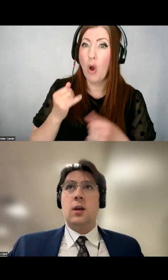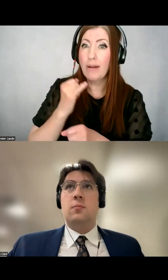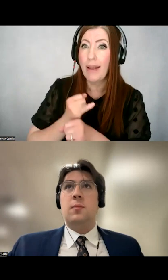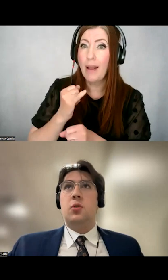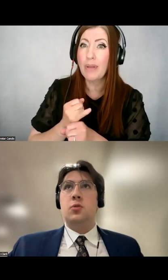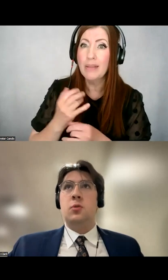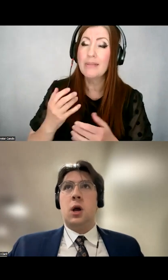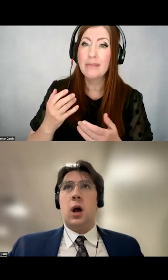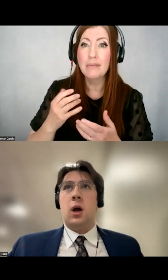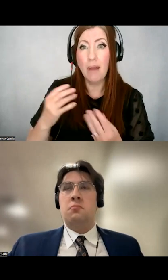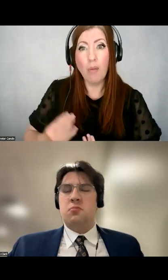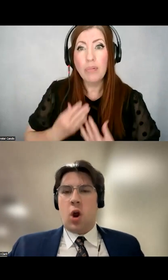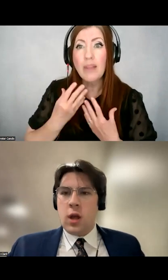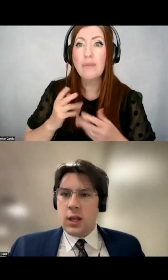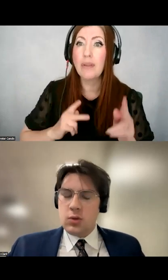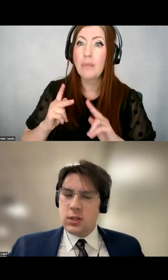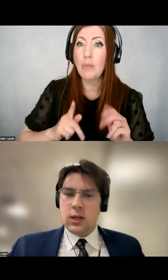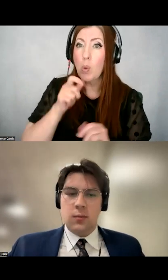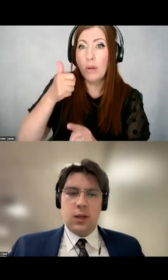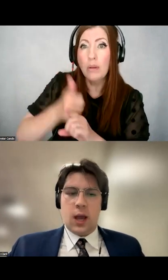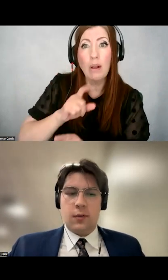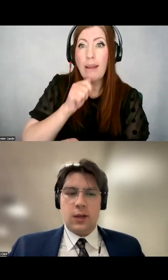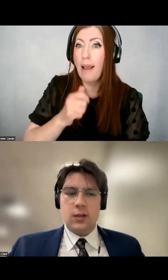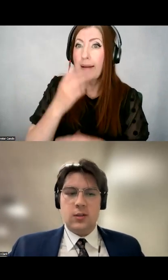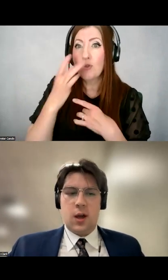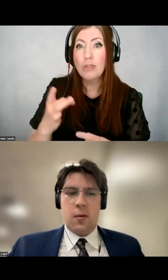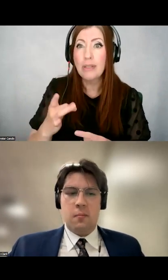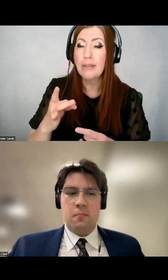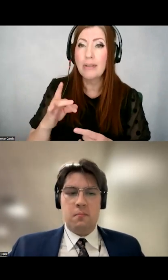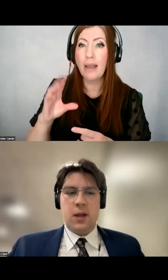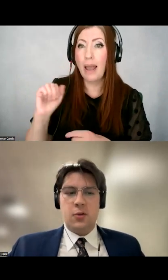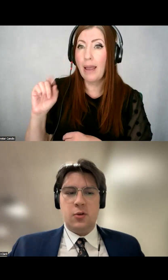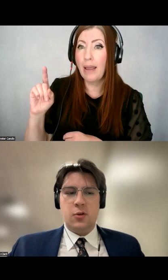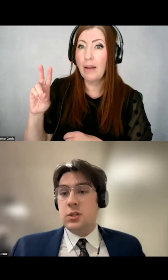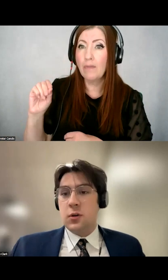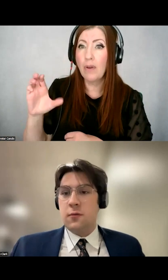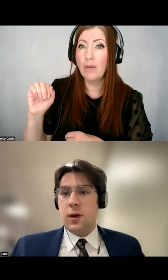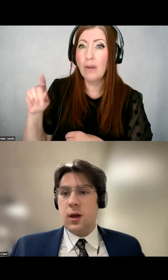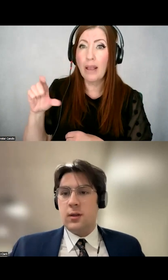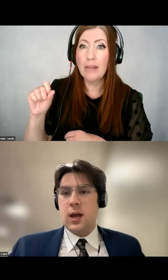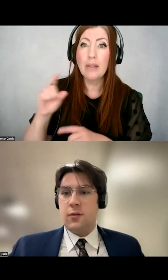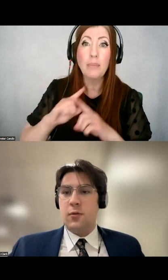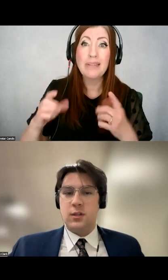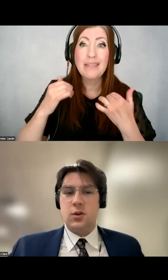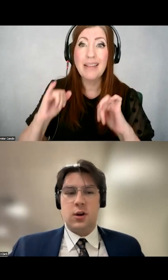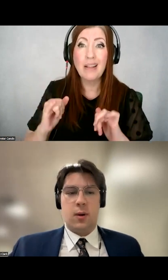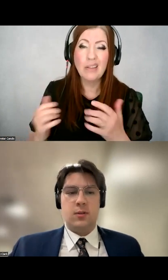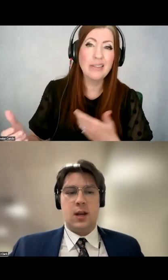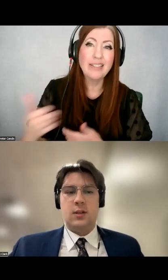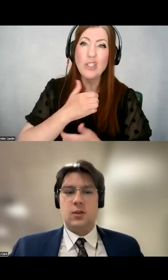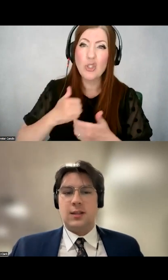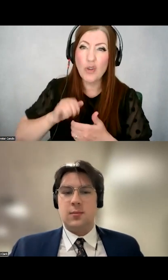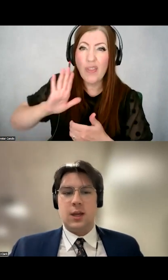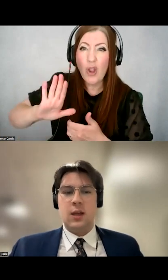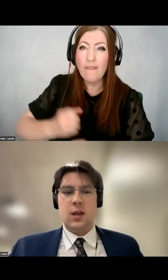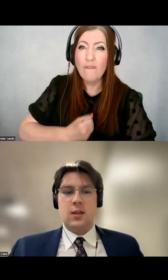uplifting people who are not interested in being advocates, but who still deserve to have their voices heard and represented.